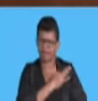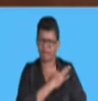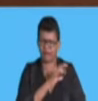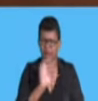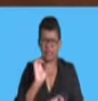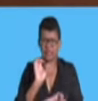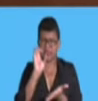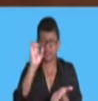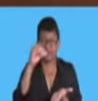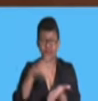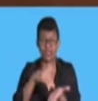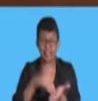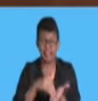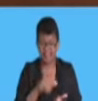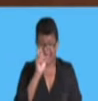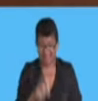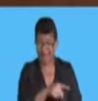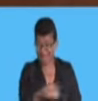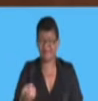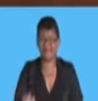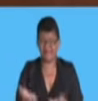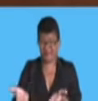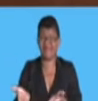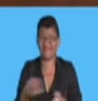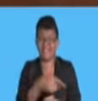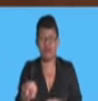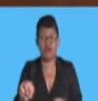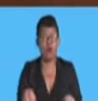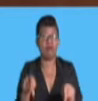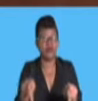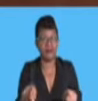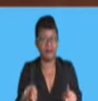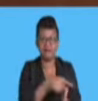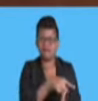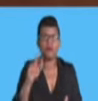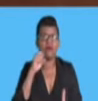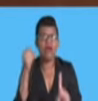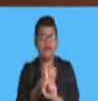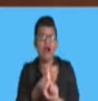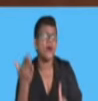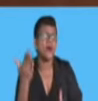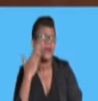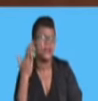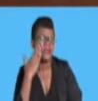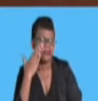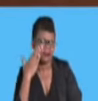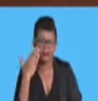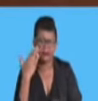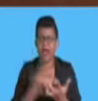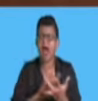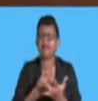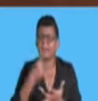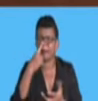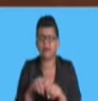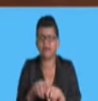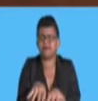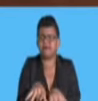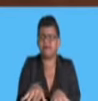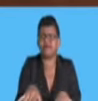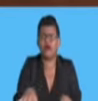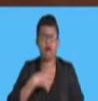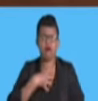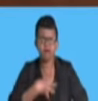opportunity and the support to provide voter awareness programs, our citizens would be better informed of their civic